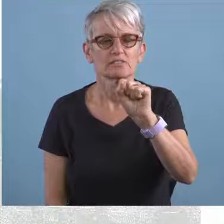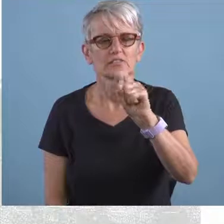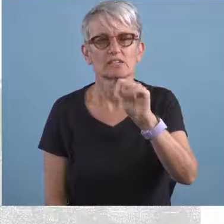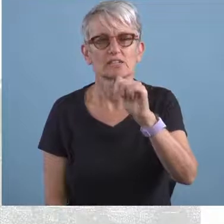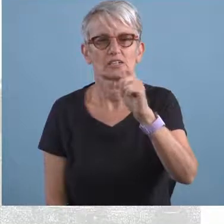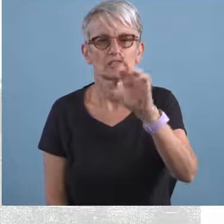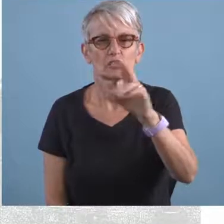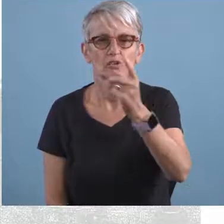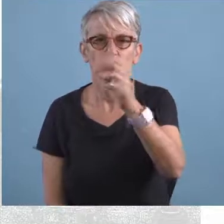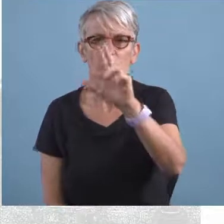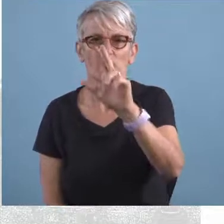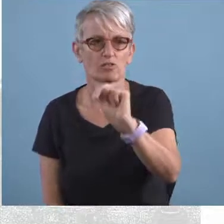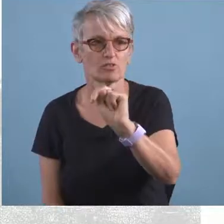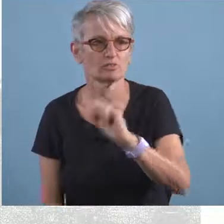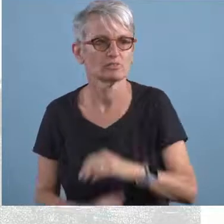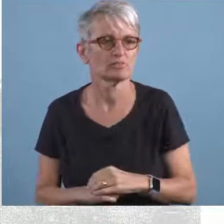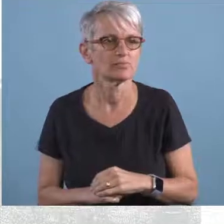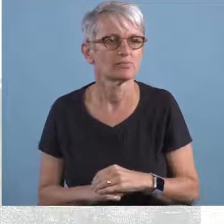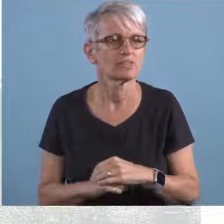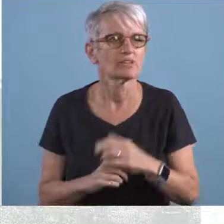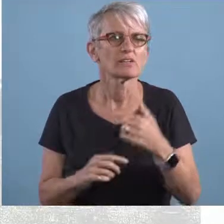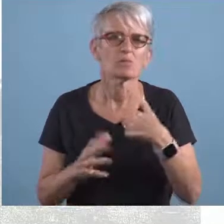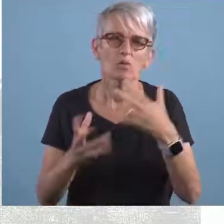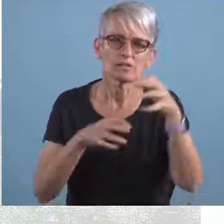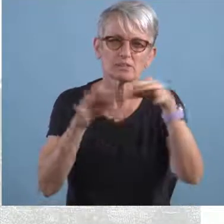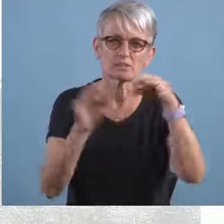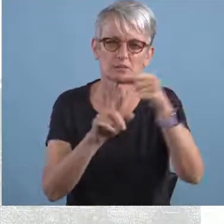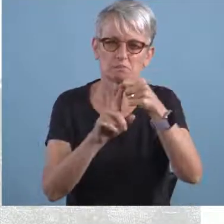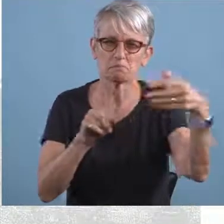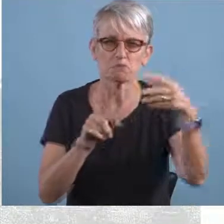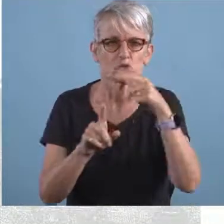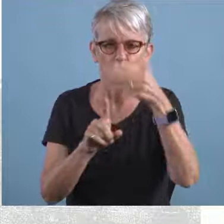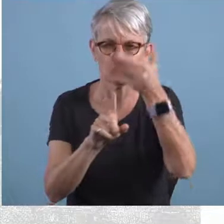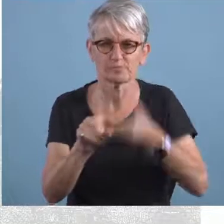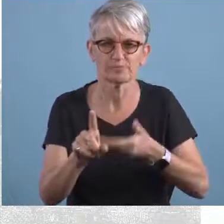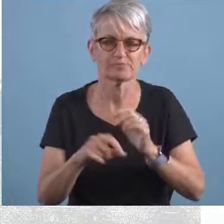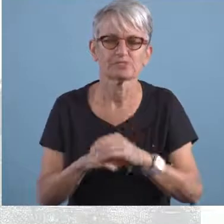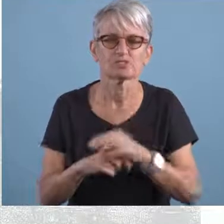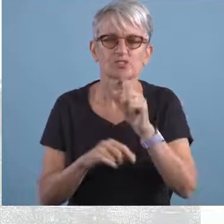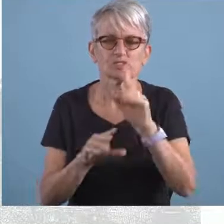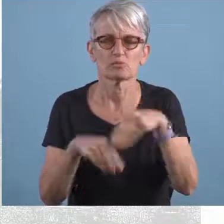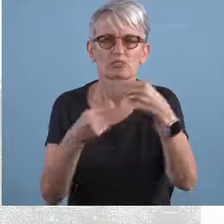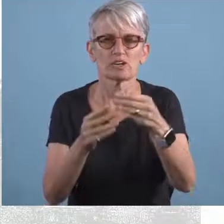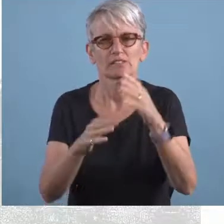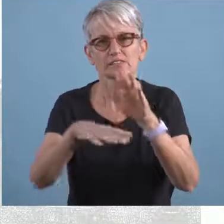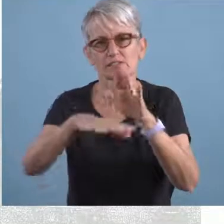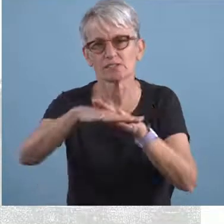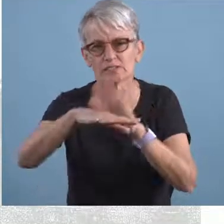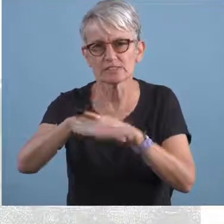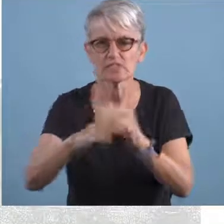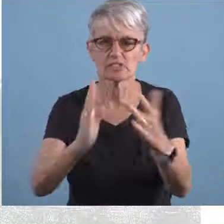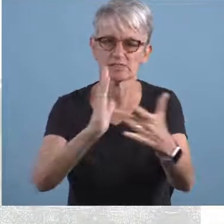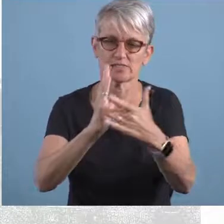Stredler-Brown. And just to give you a little bit of information about Dr. Brown, she provides consultation and